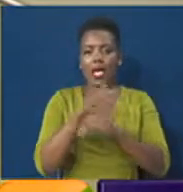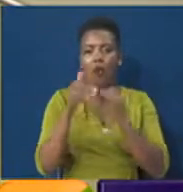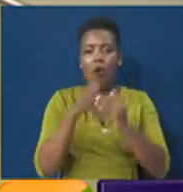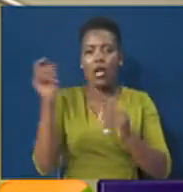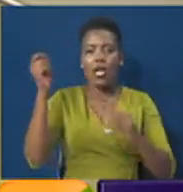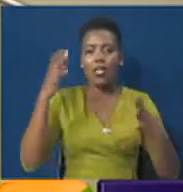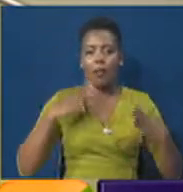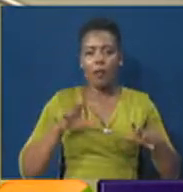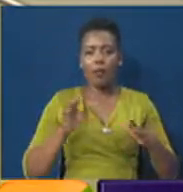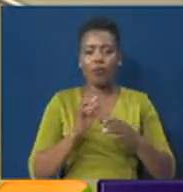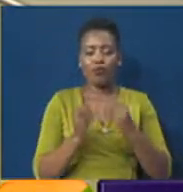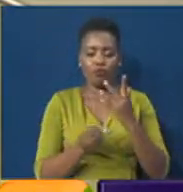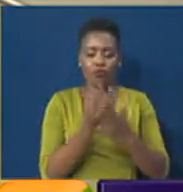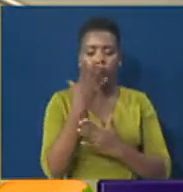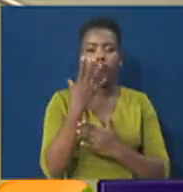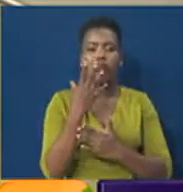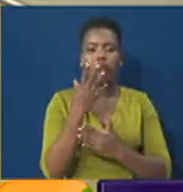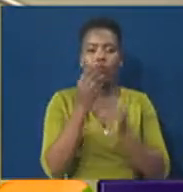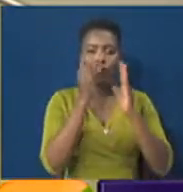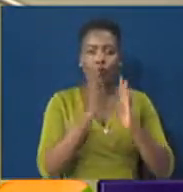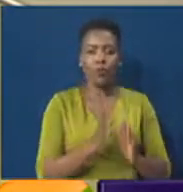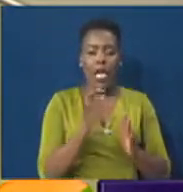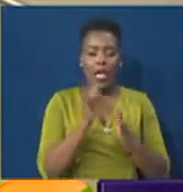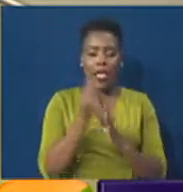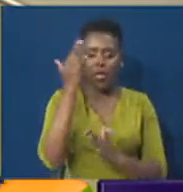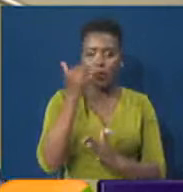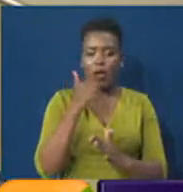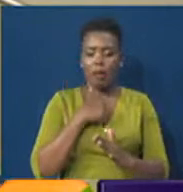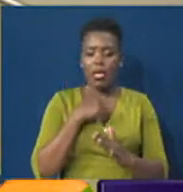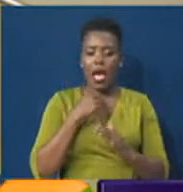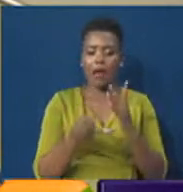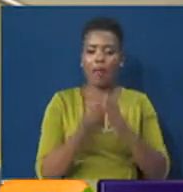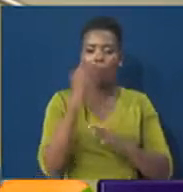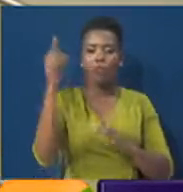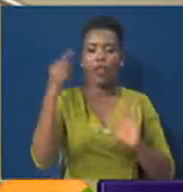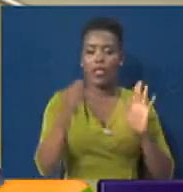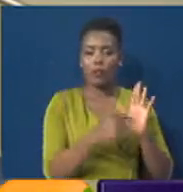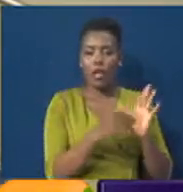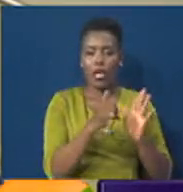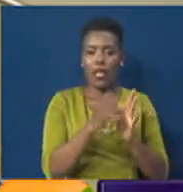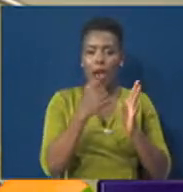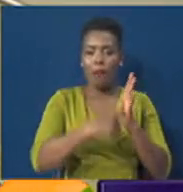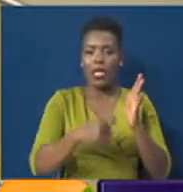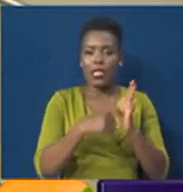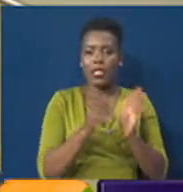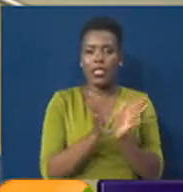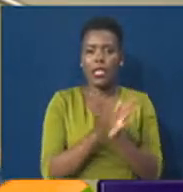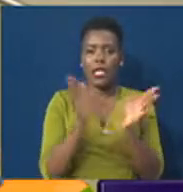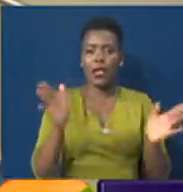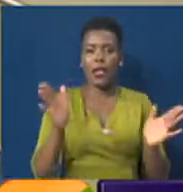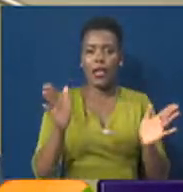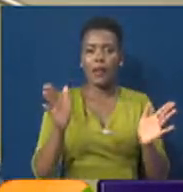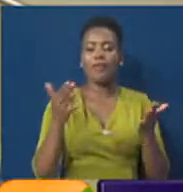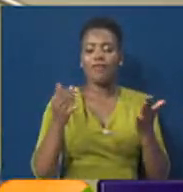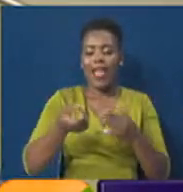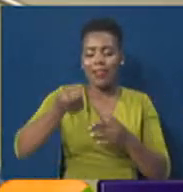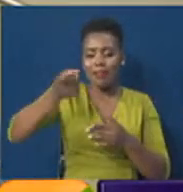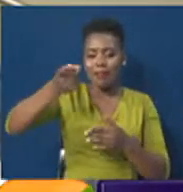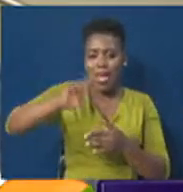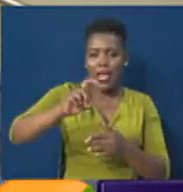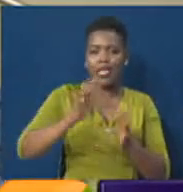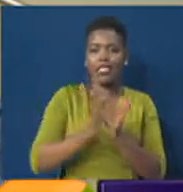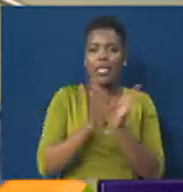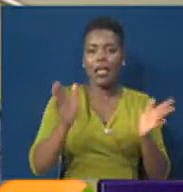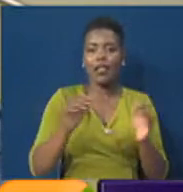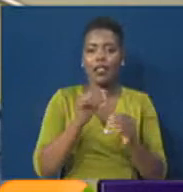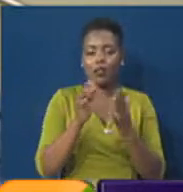to also be producers. And that is why I made the first point that prices generally, inflation generally